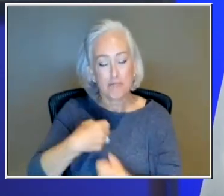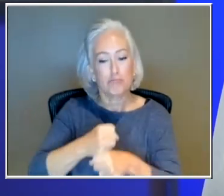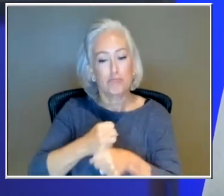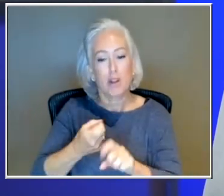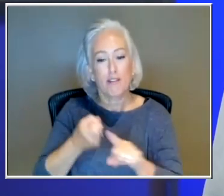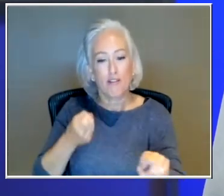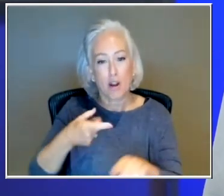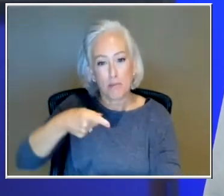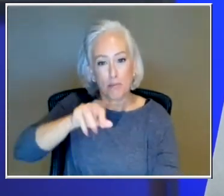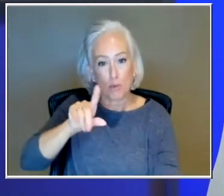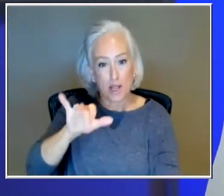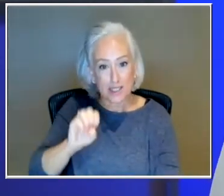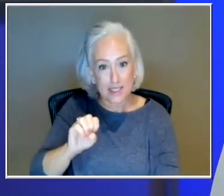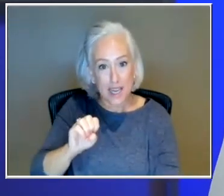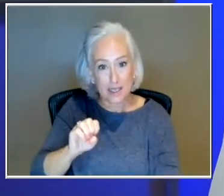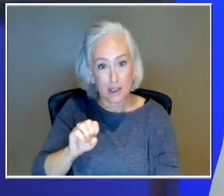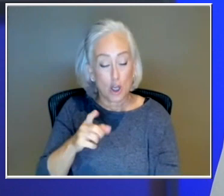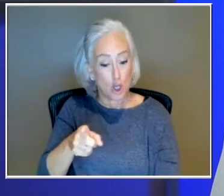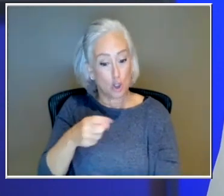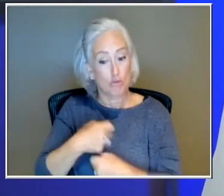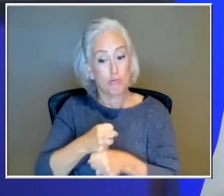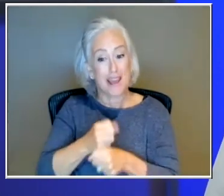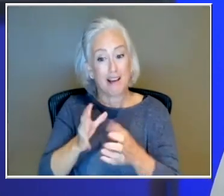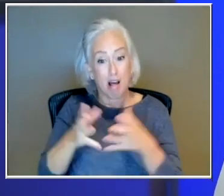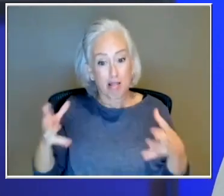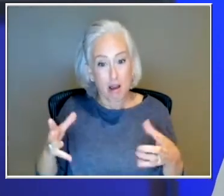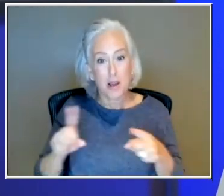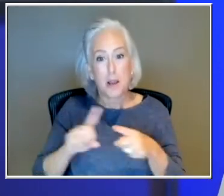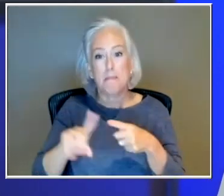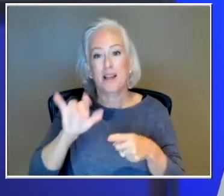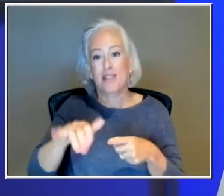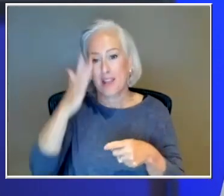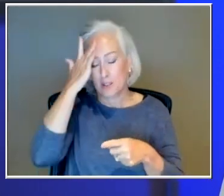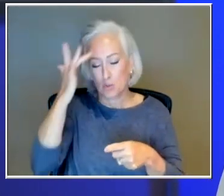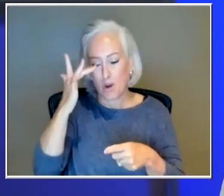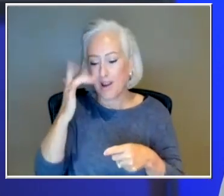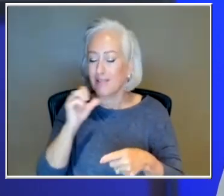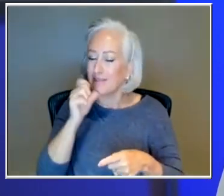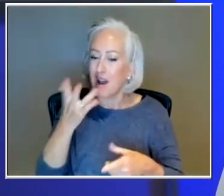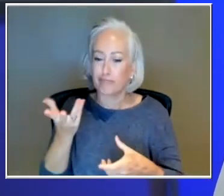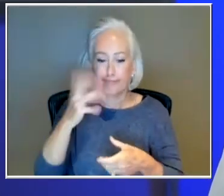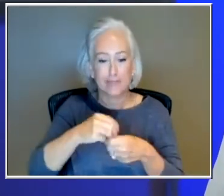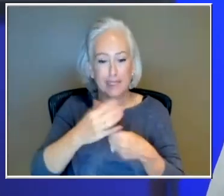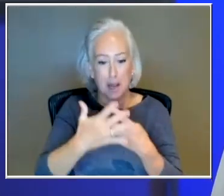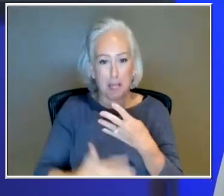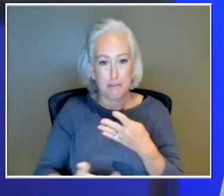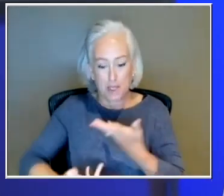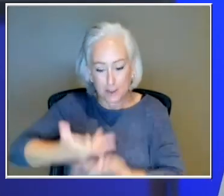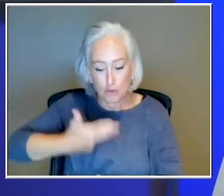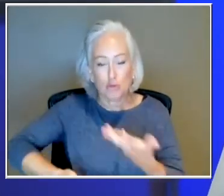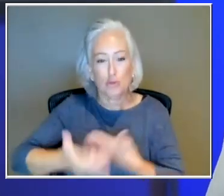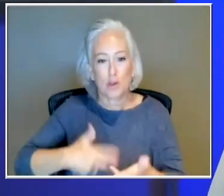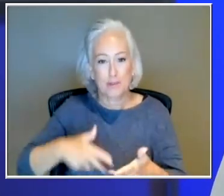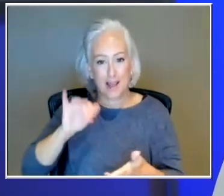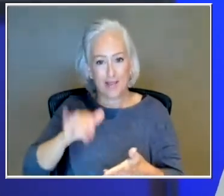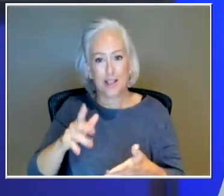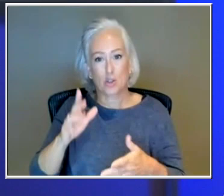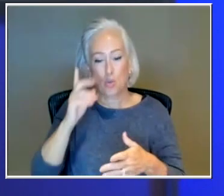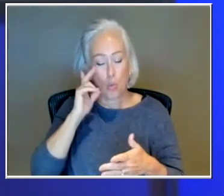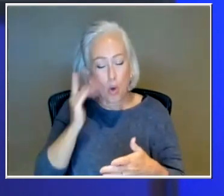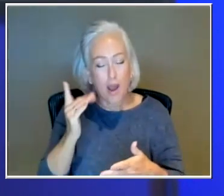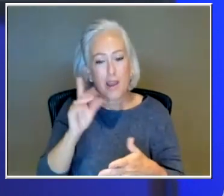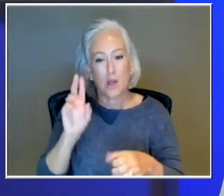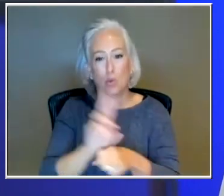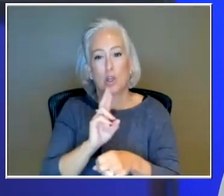up in the bloodstream, which is why we use it as a marker for prostate health. So not really for prostate cancer necessarily. You can think about it broadly as just prostate